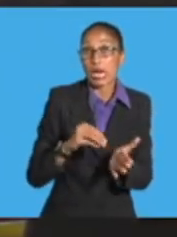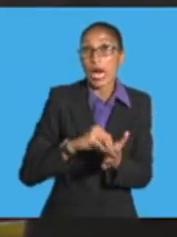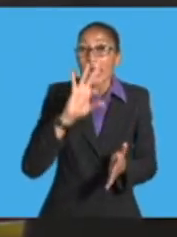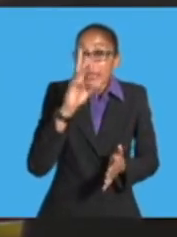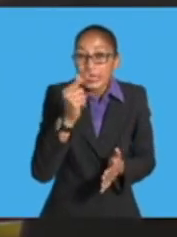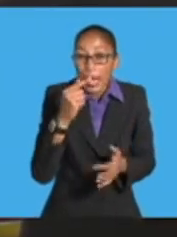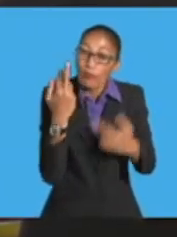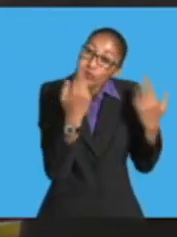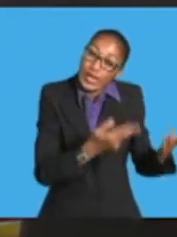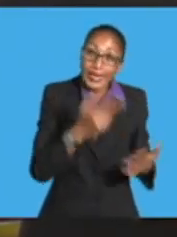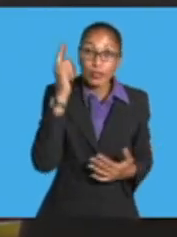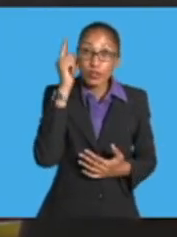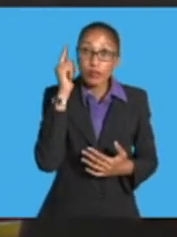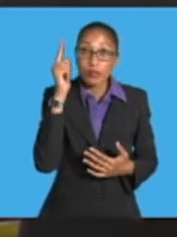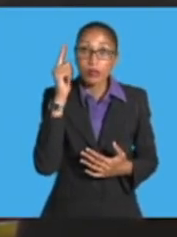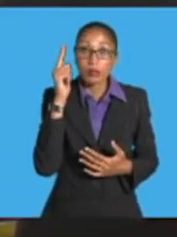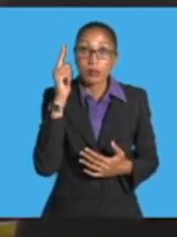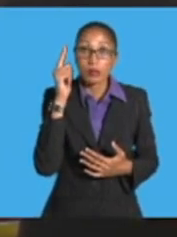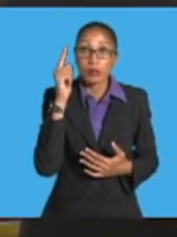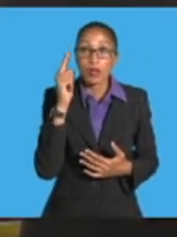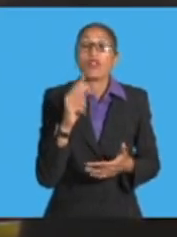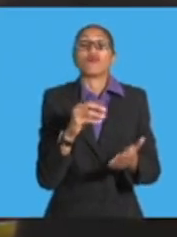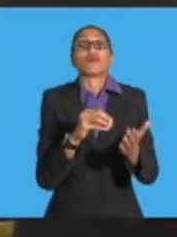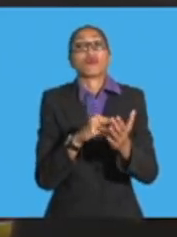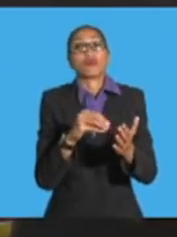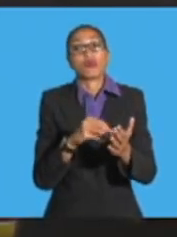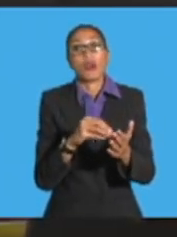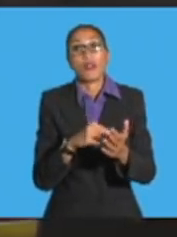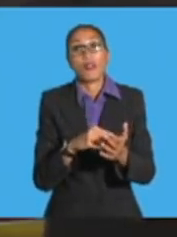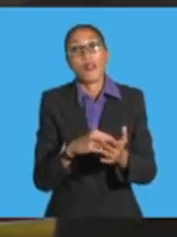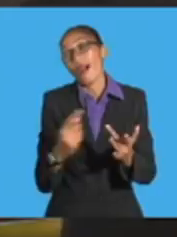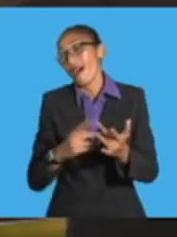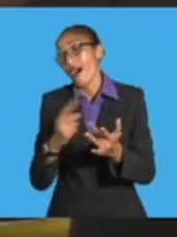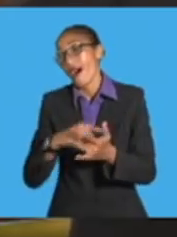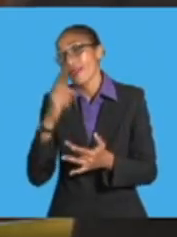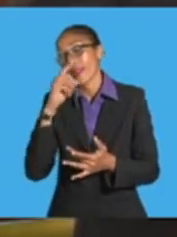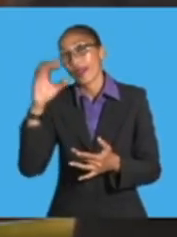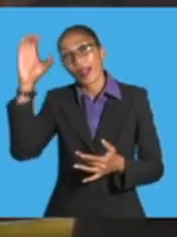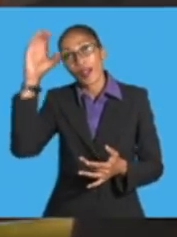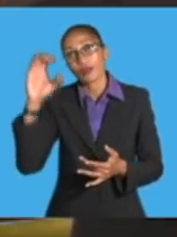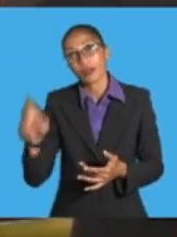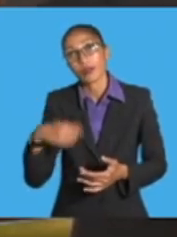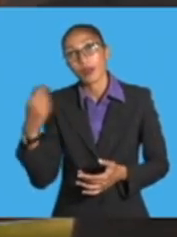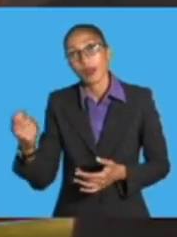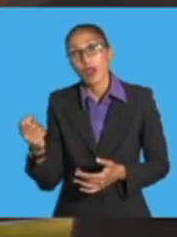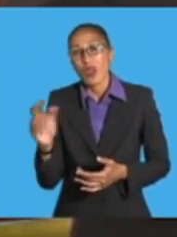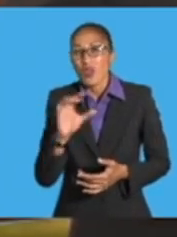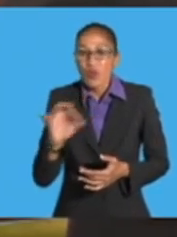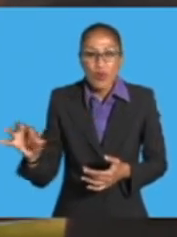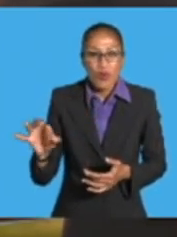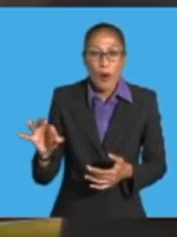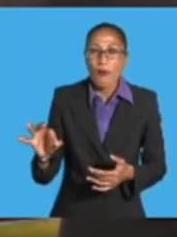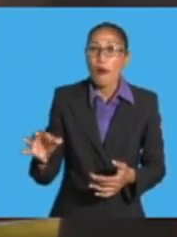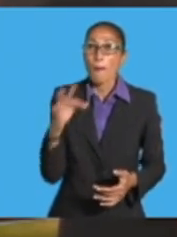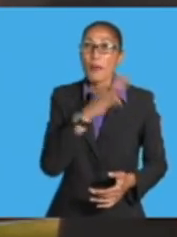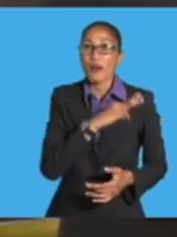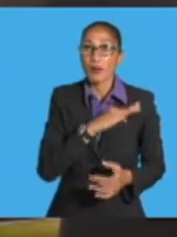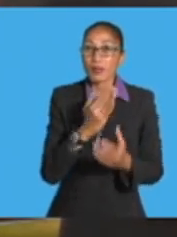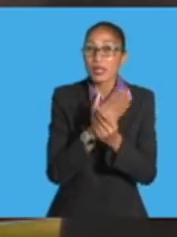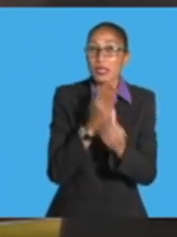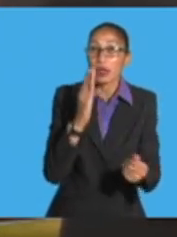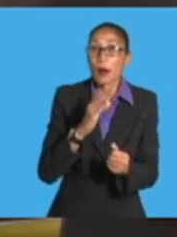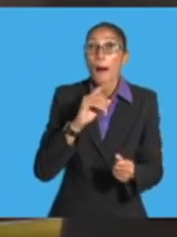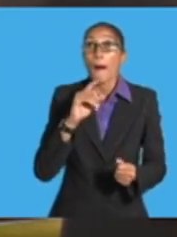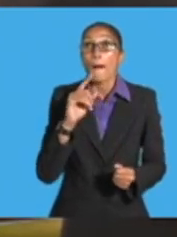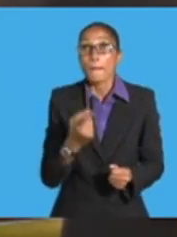our retired teachers have been able to serve the needs of our neighbors and to ensure that we benefit not only from their skills, but also from